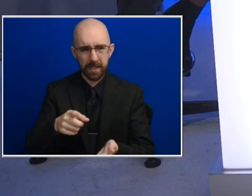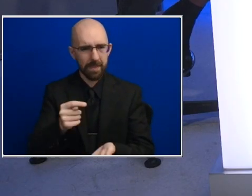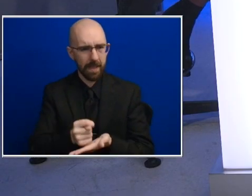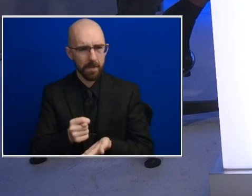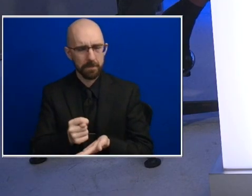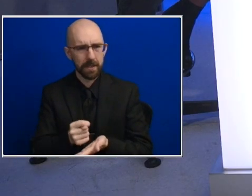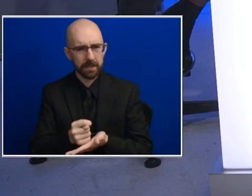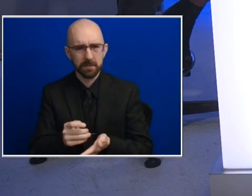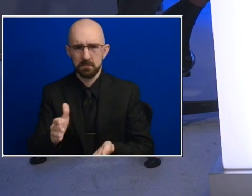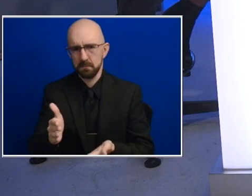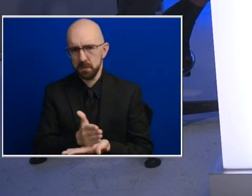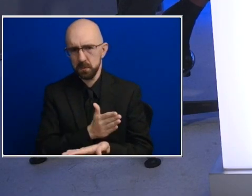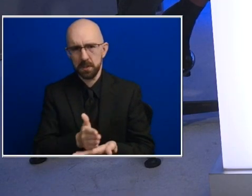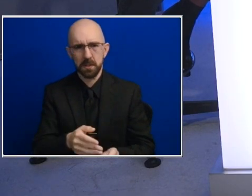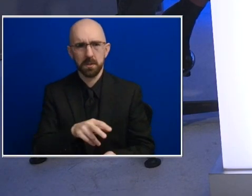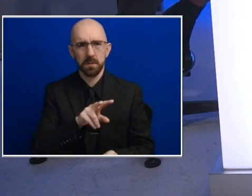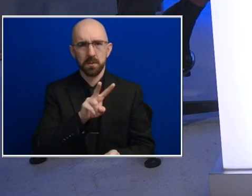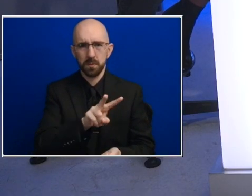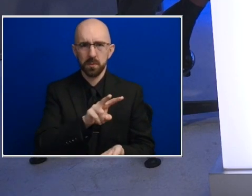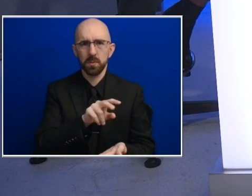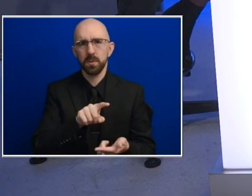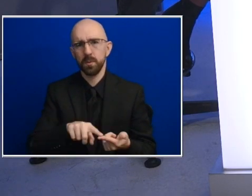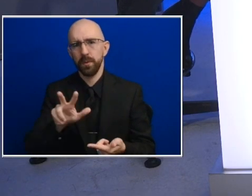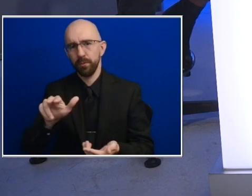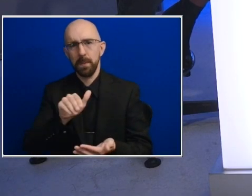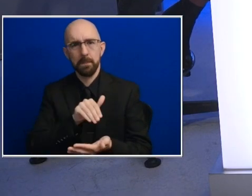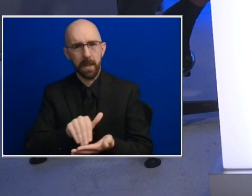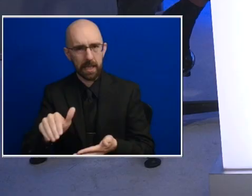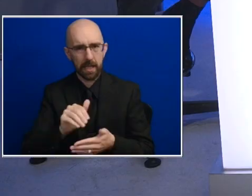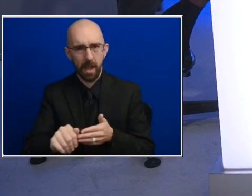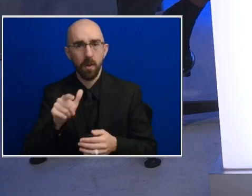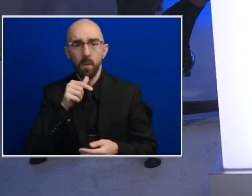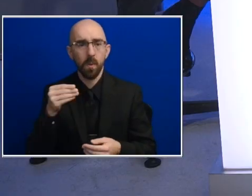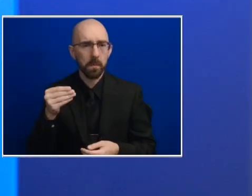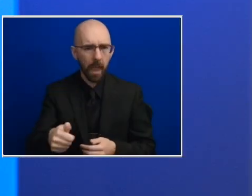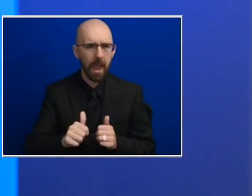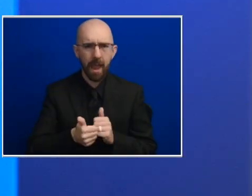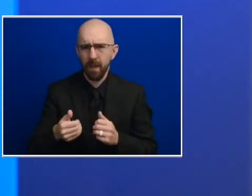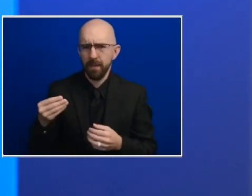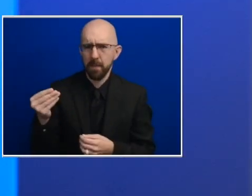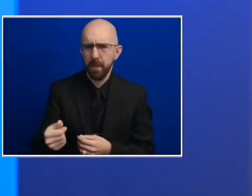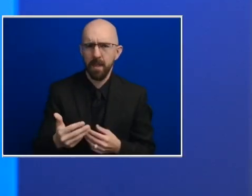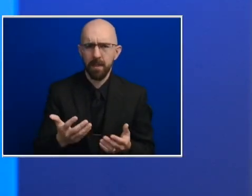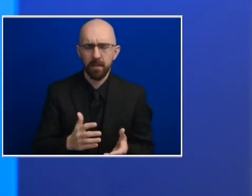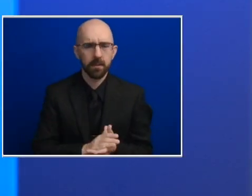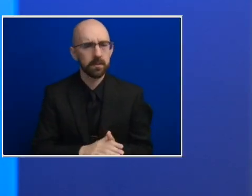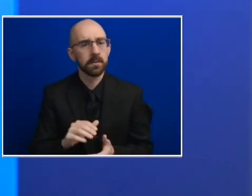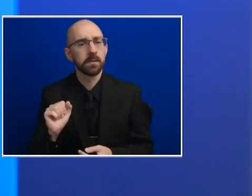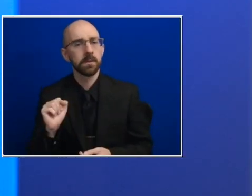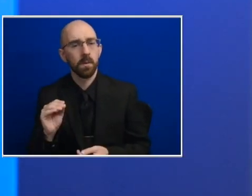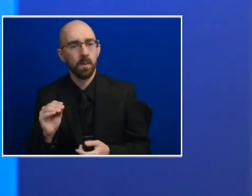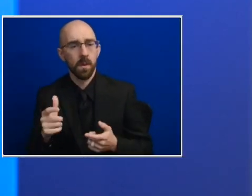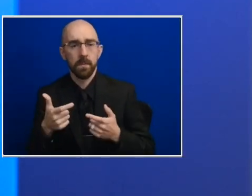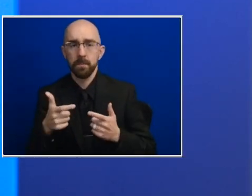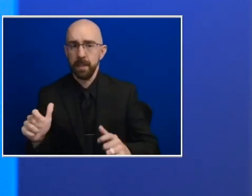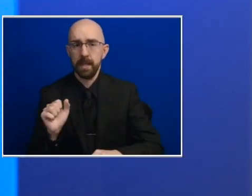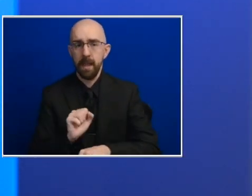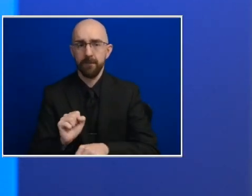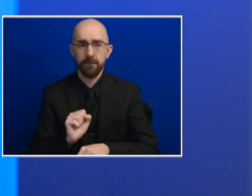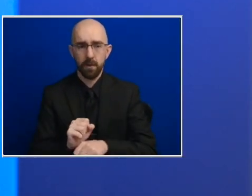somewhere between $2 and $3 million. Who pays for that and how do they pay for it? So there's a big effort from